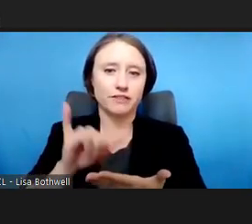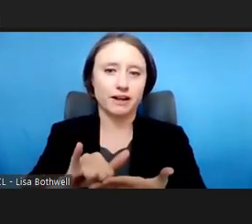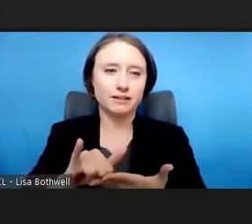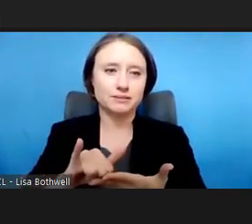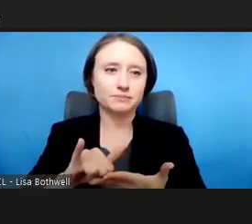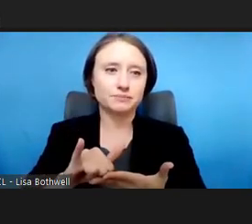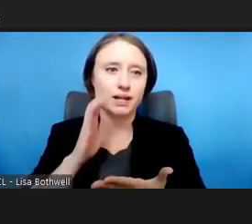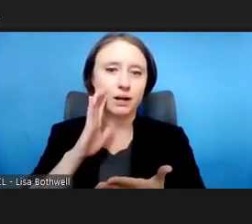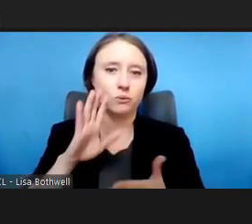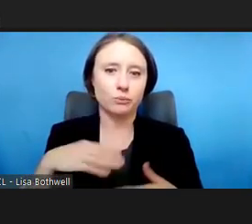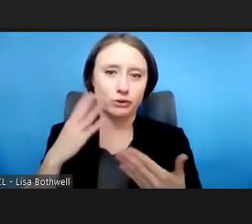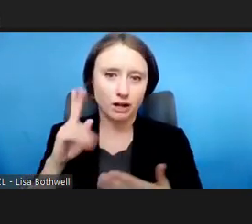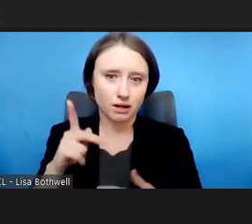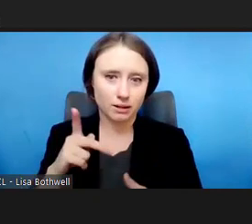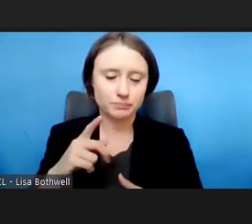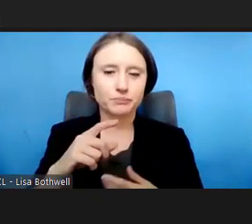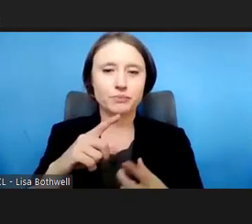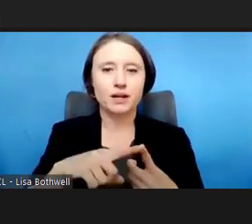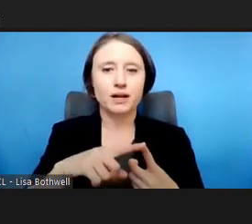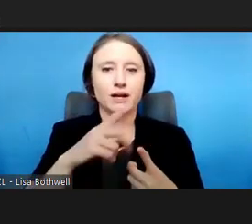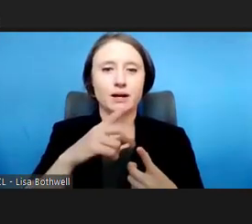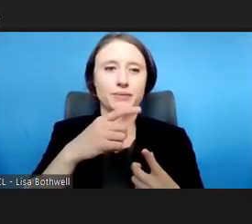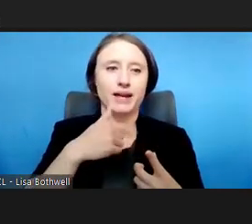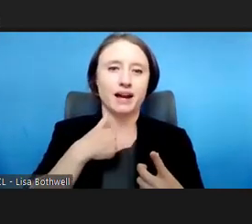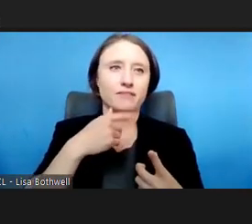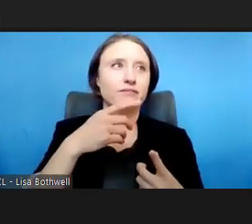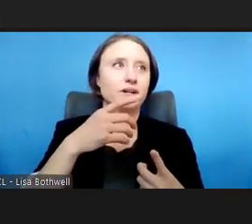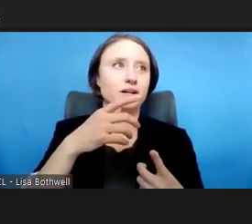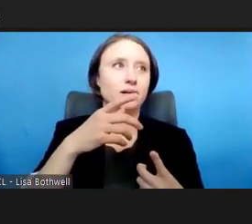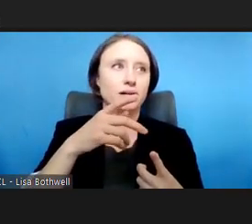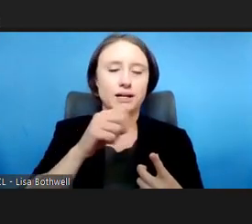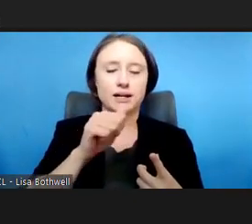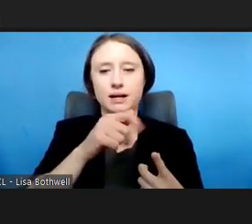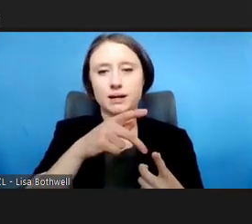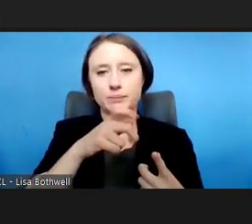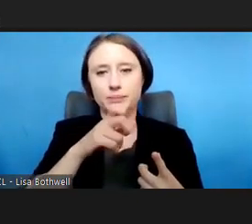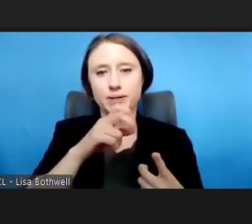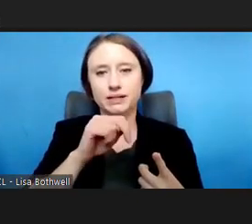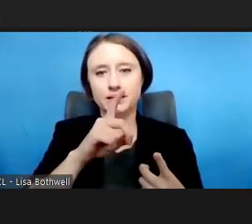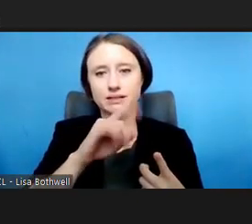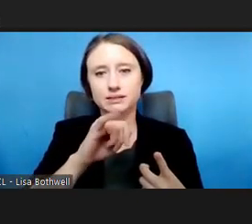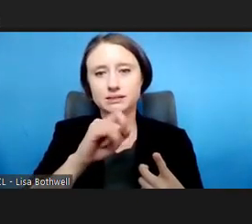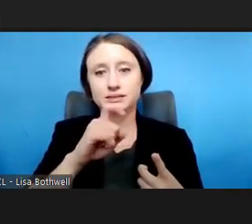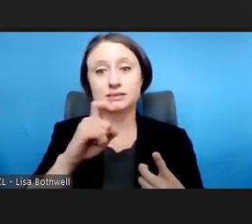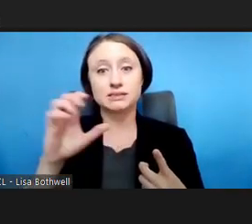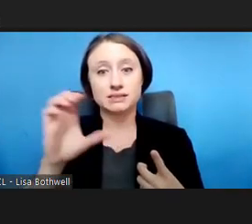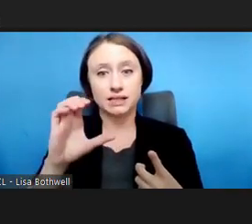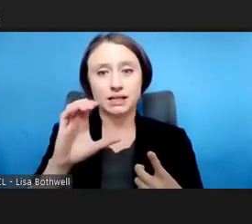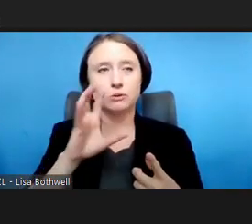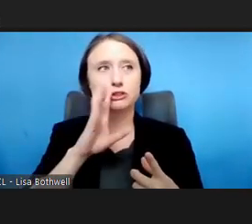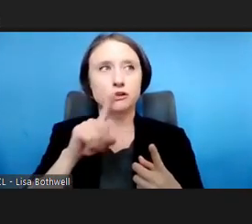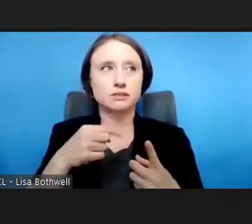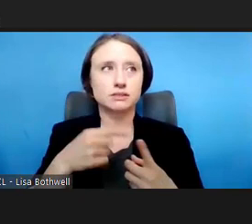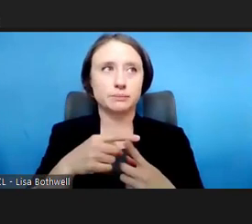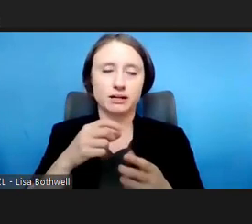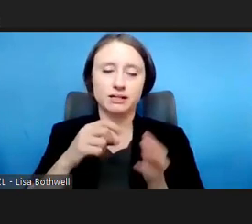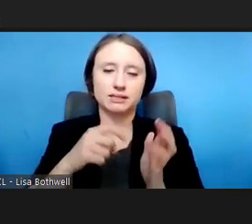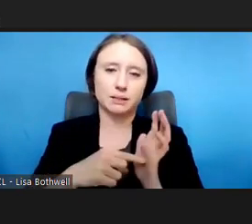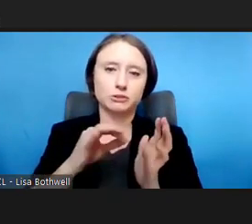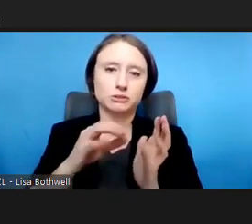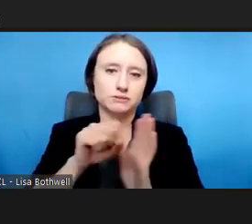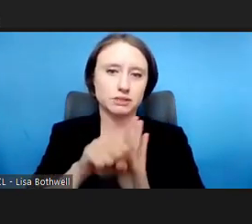There are two parts of that which I will be bringing up. The first is Appendix